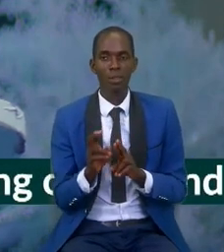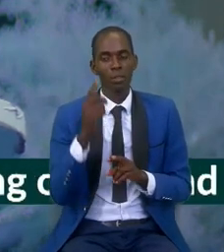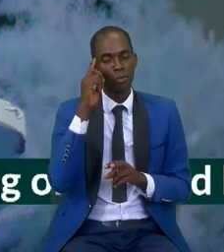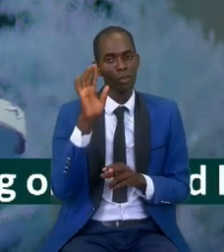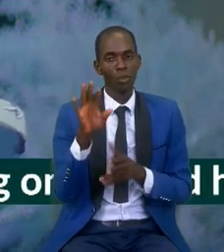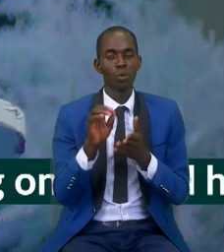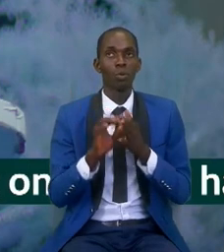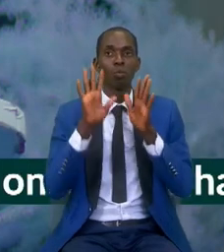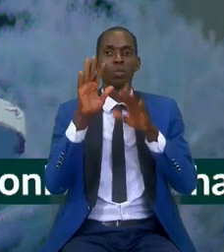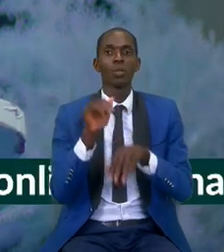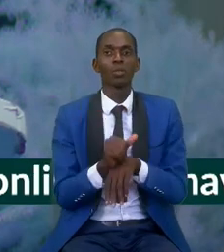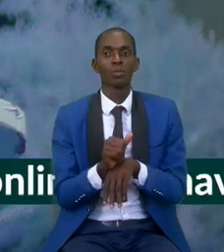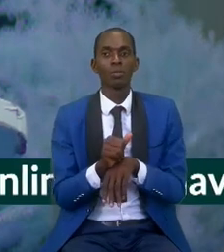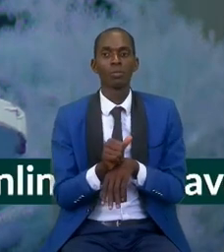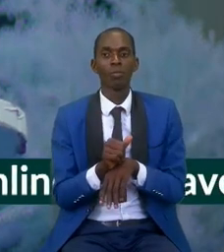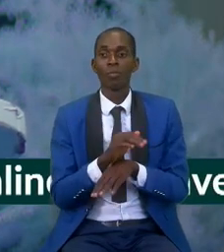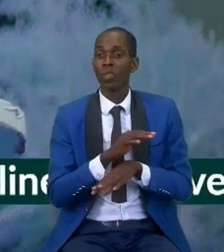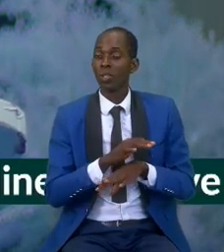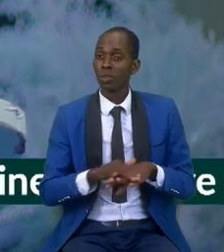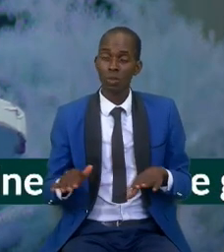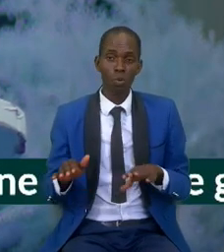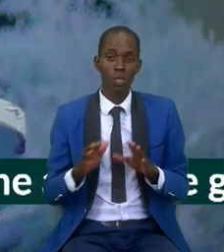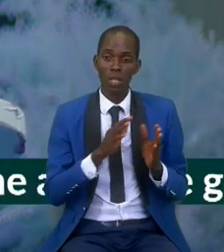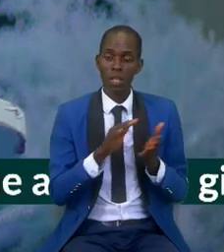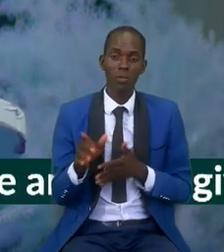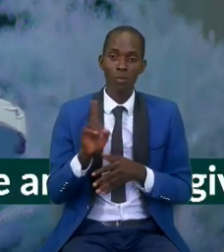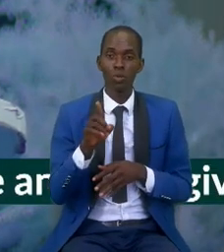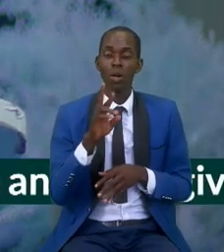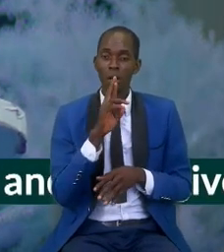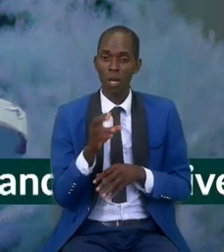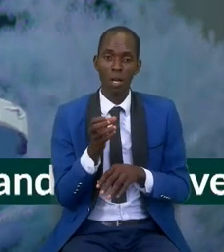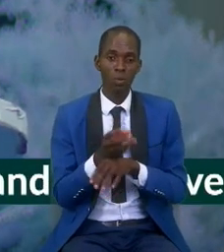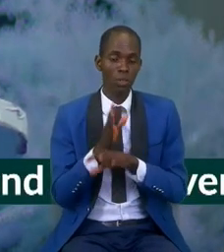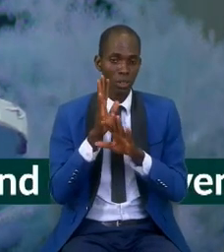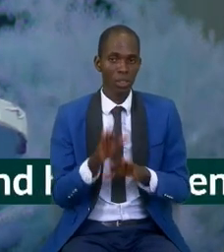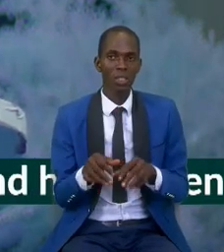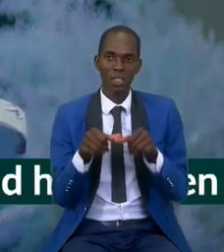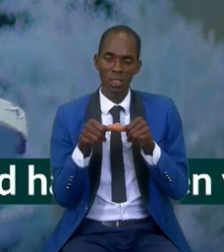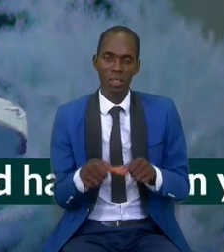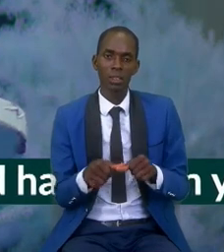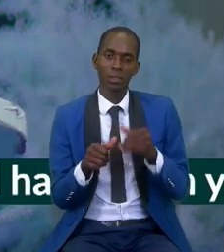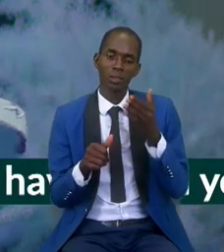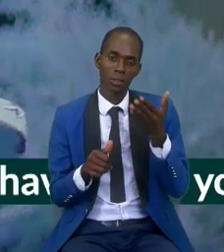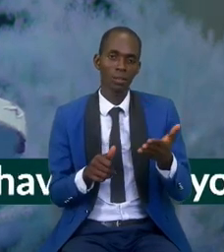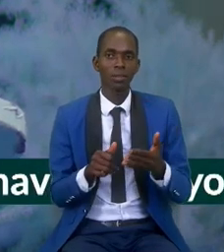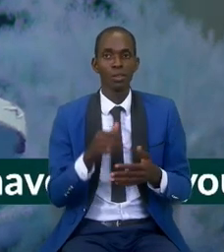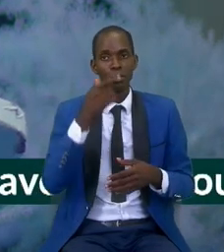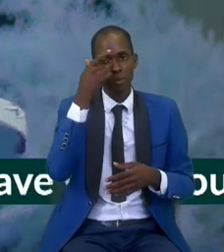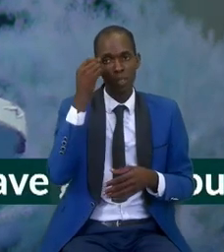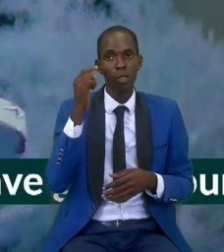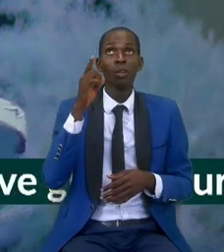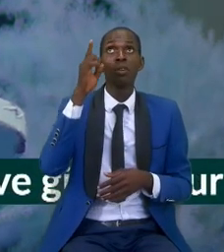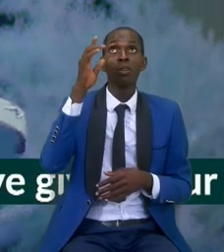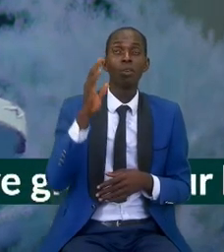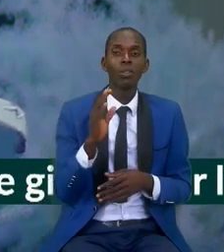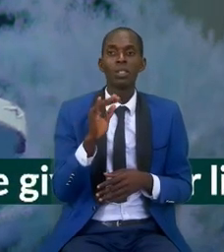there remainder because God is going to use you as you